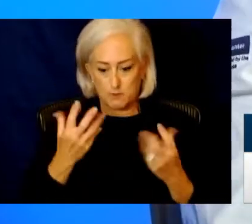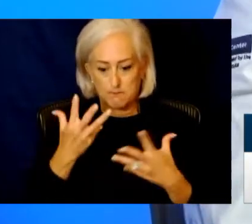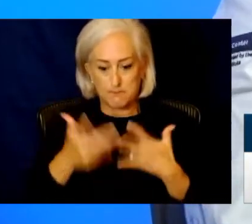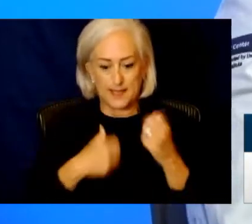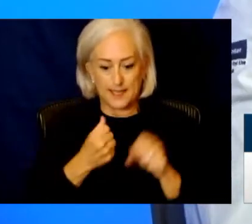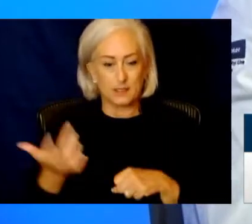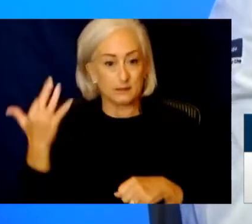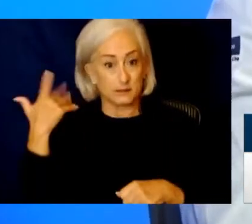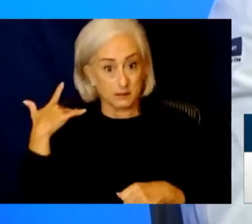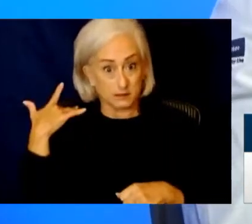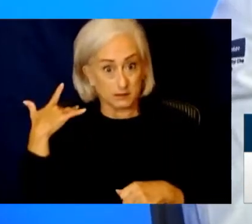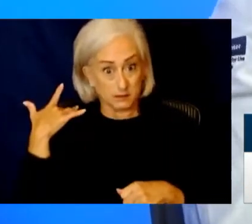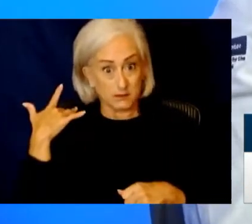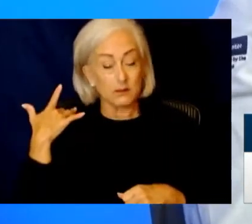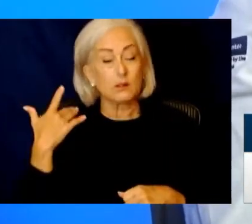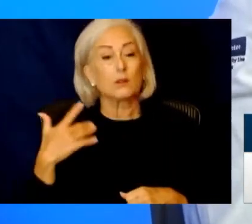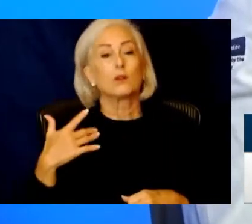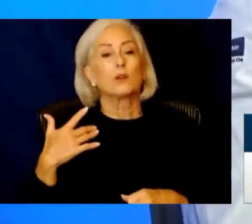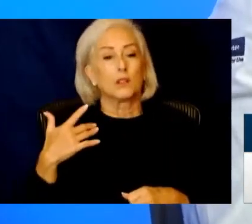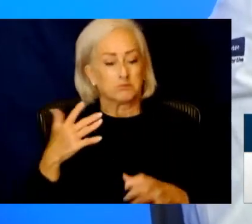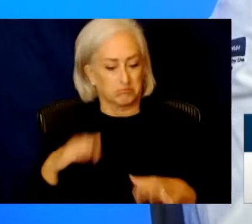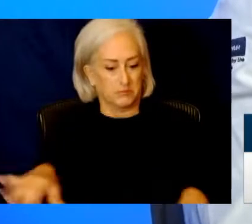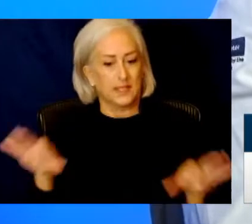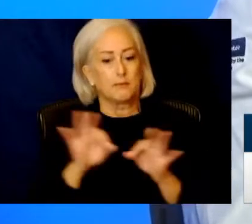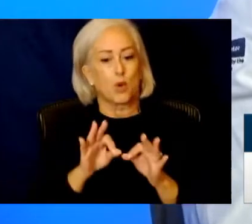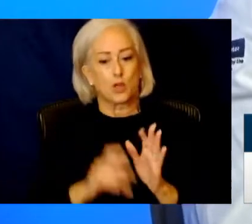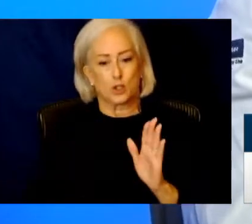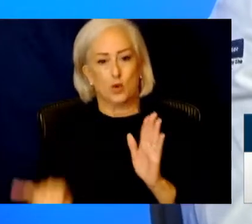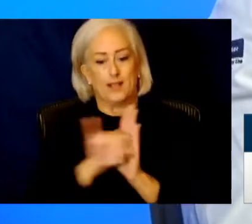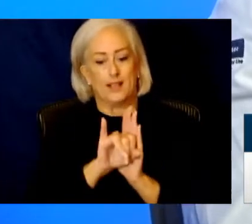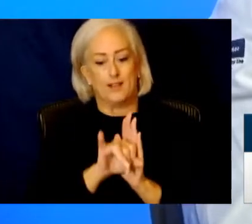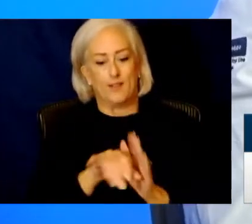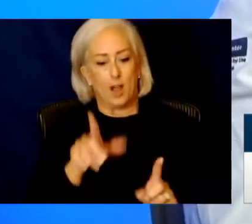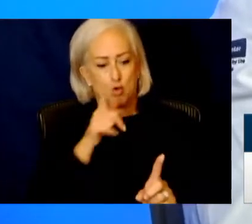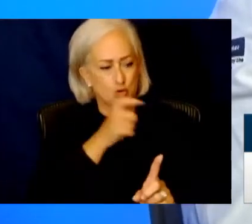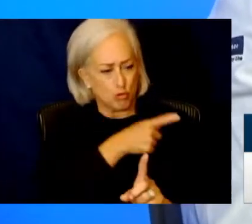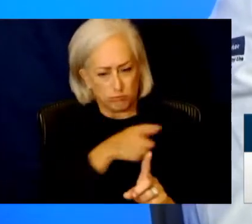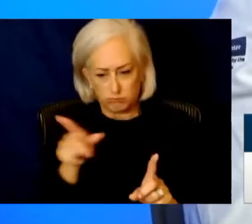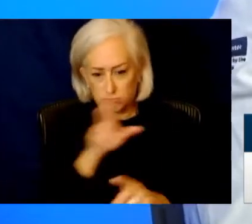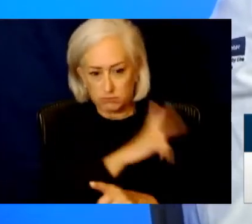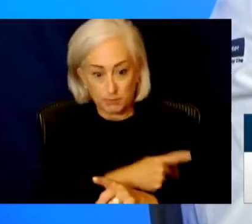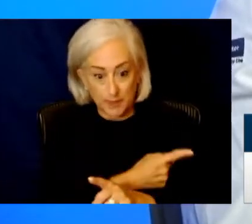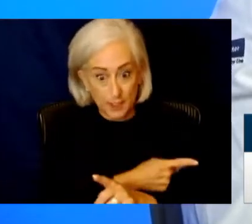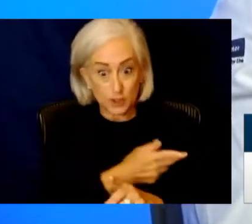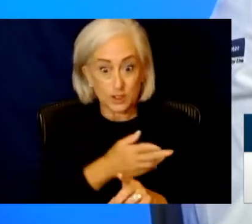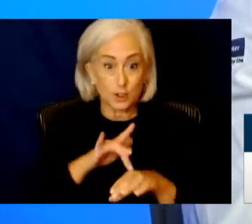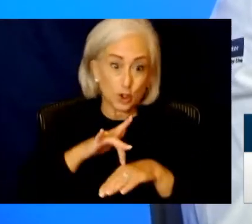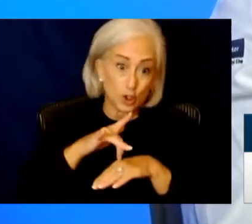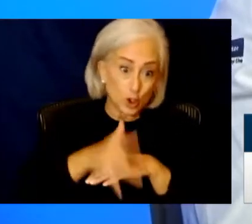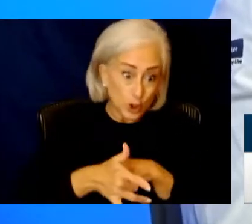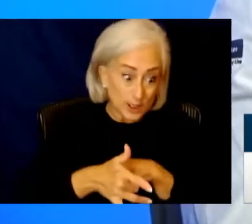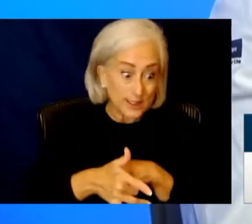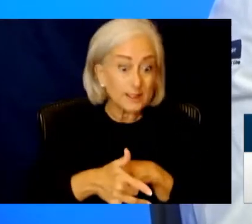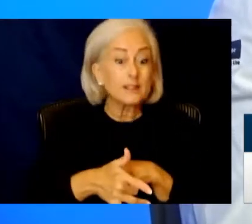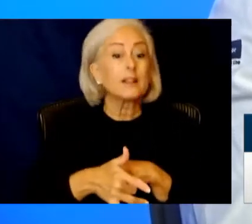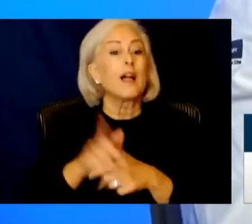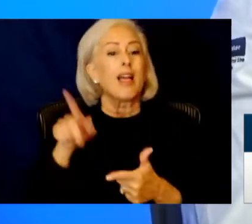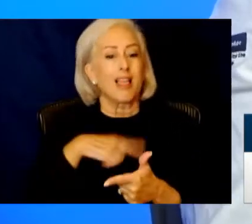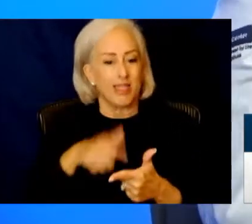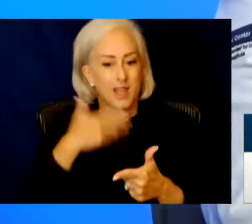started many years ago, that it's important to identify these patients early on because they definitely have better options that we could